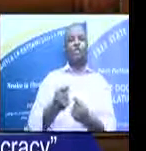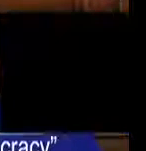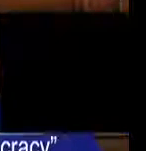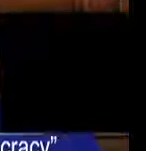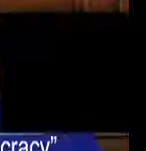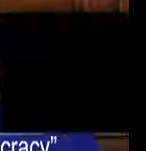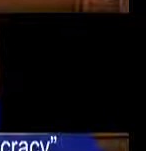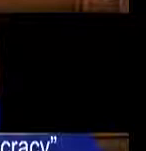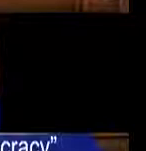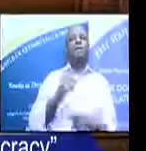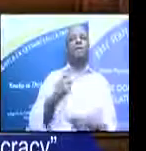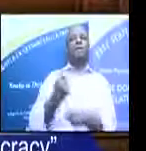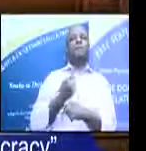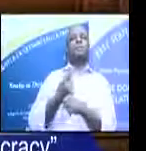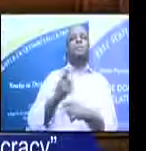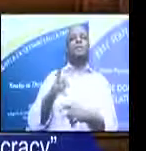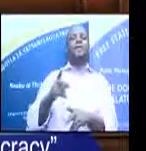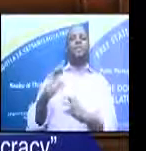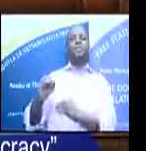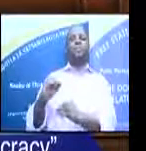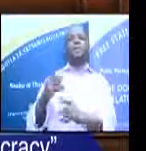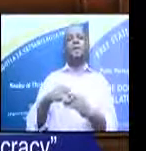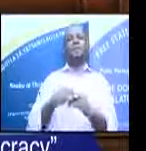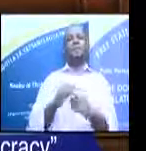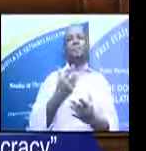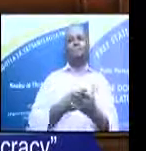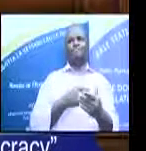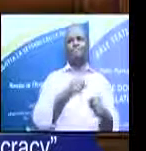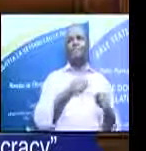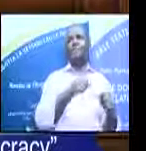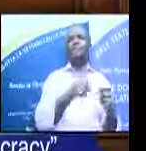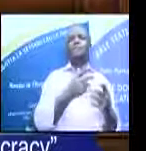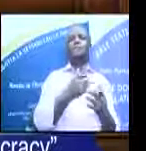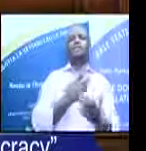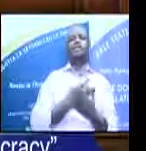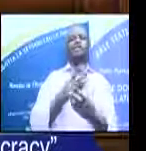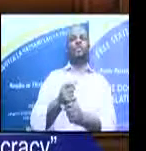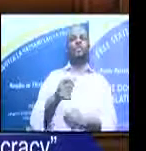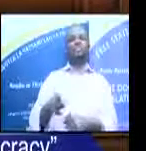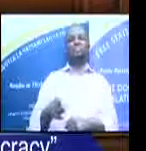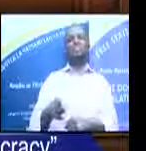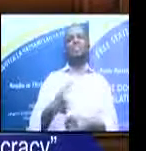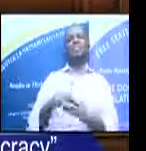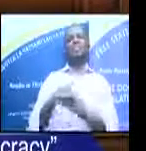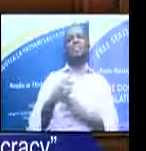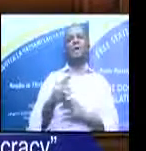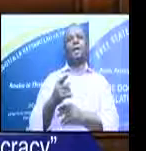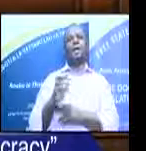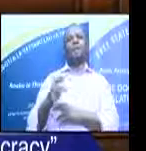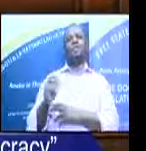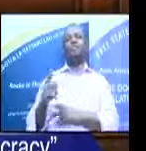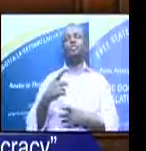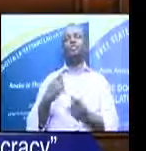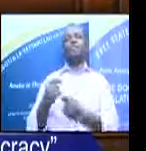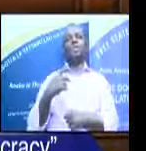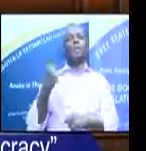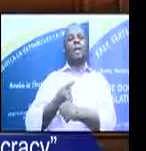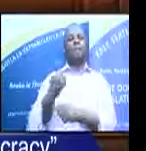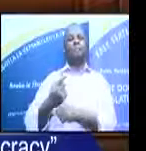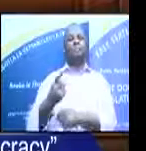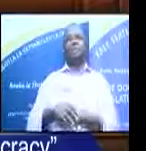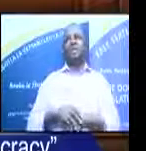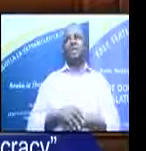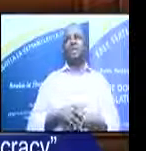I'll have to stop the member from proceeding and attend to Honorable Khakau. And she did that